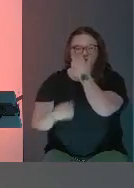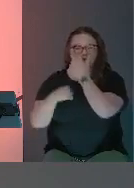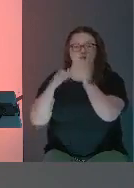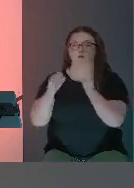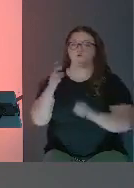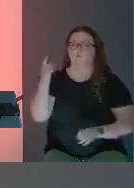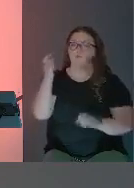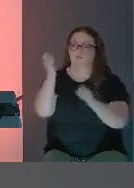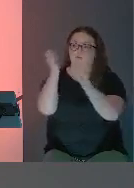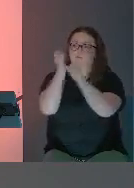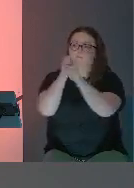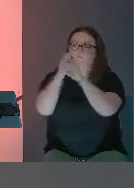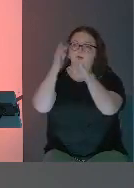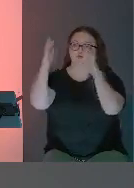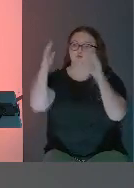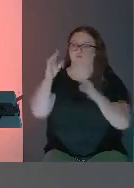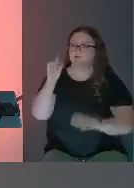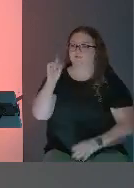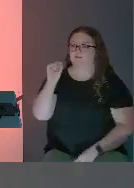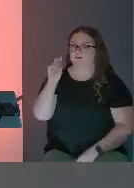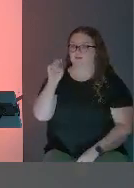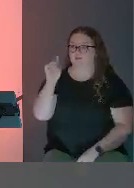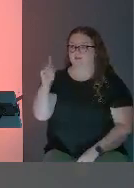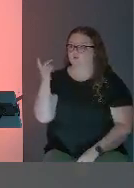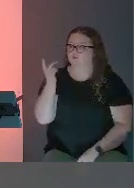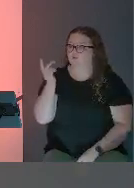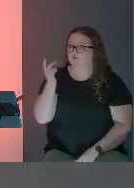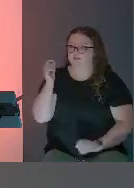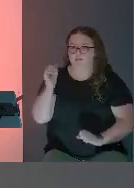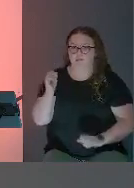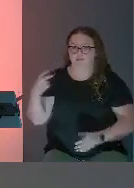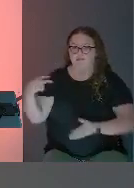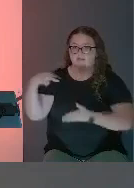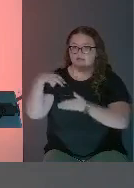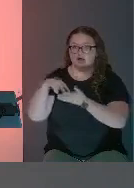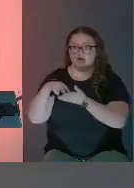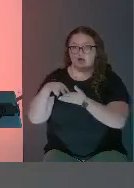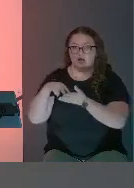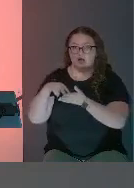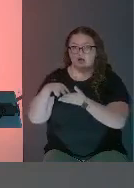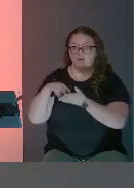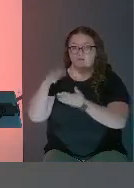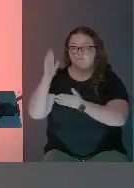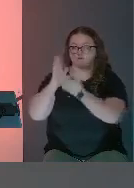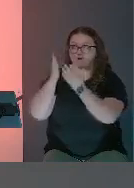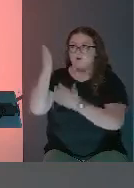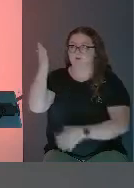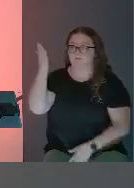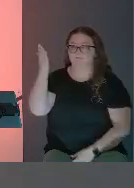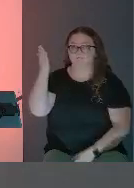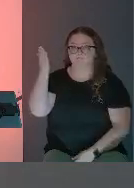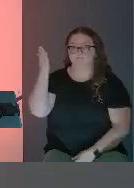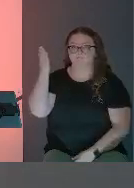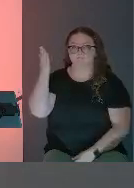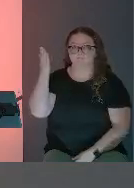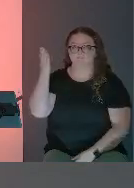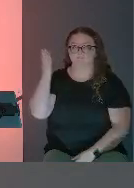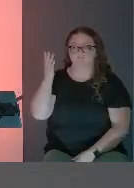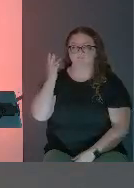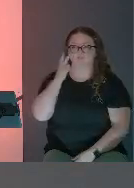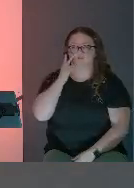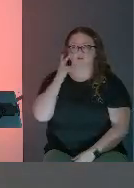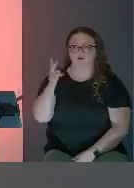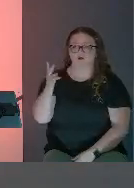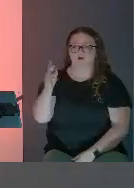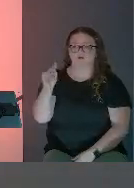imagine the day that you and I have the privilege of standing before him. As we saw in 1 Thessalonians